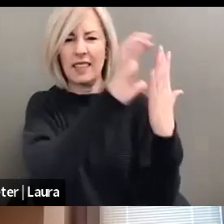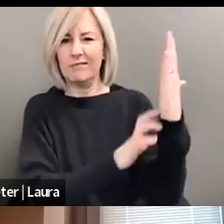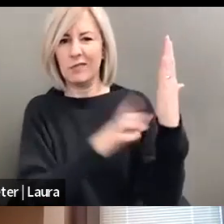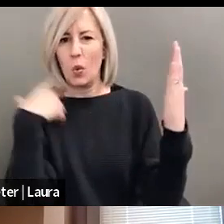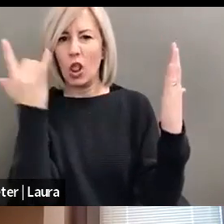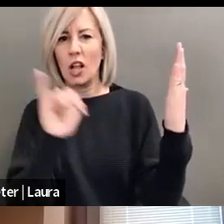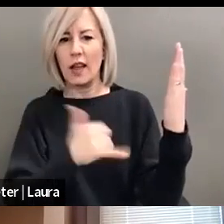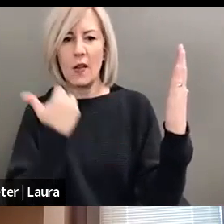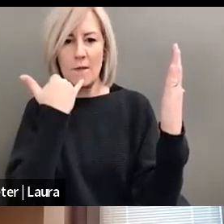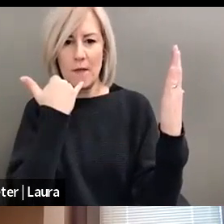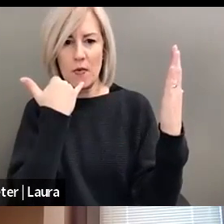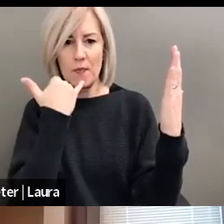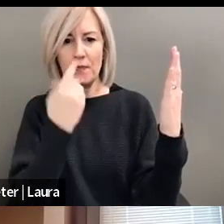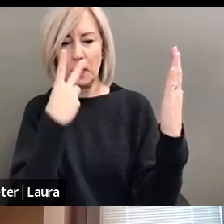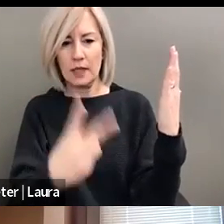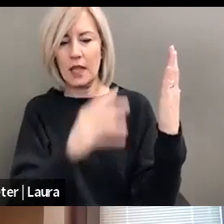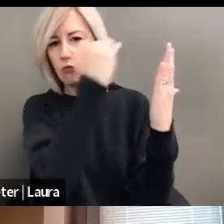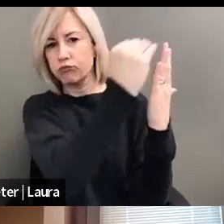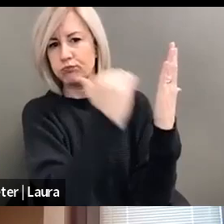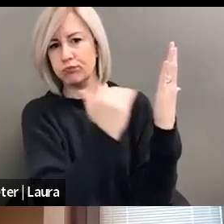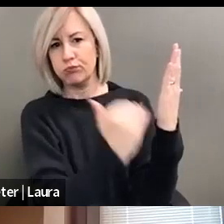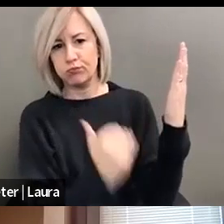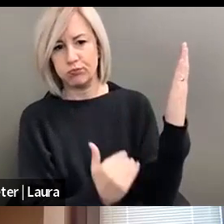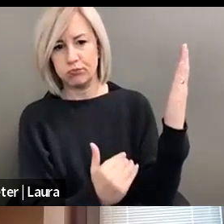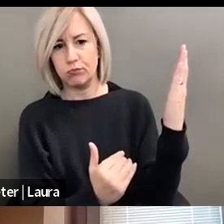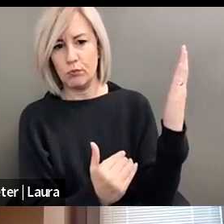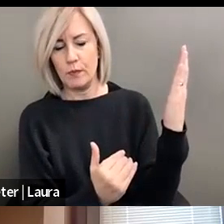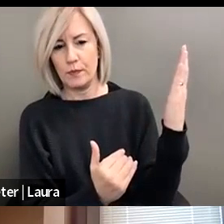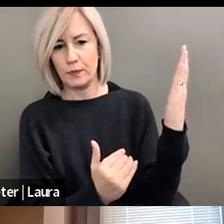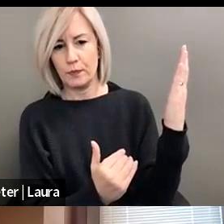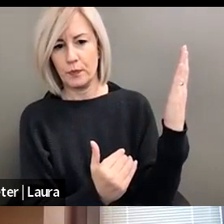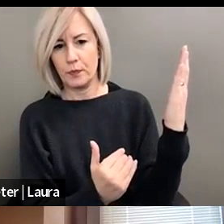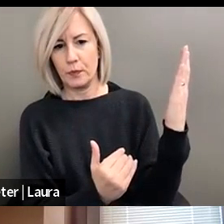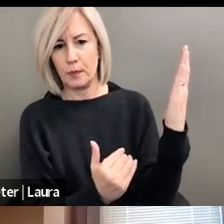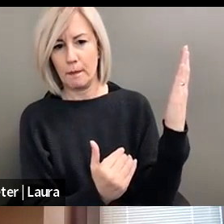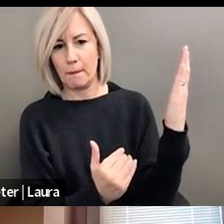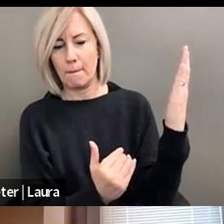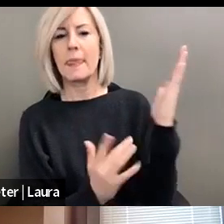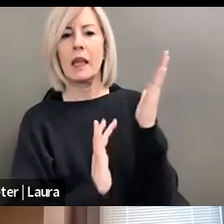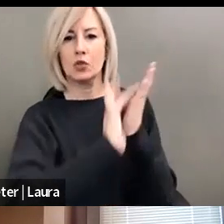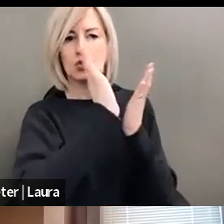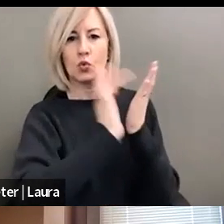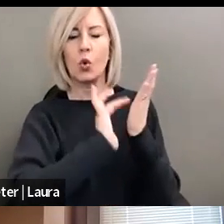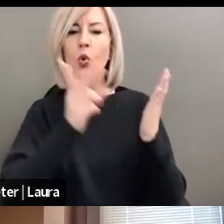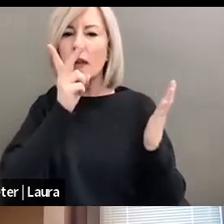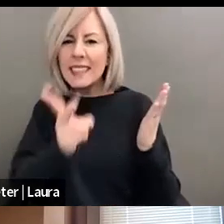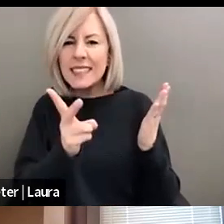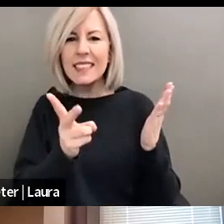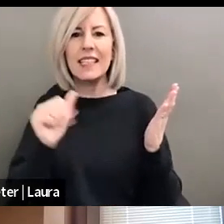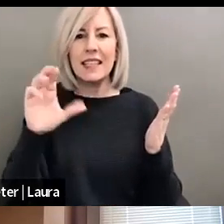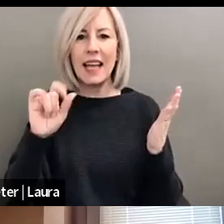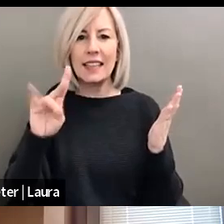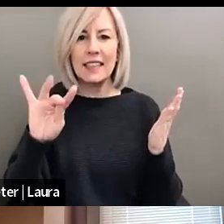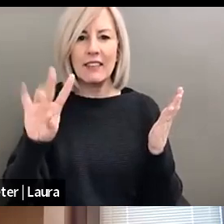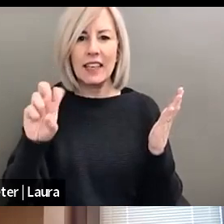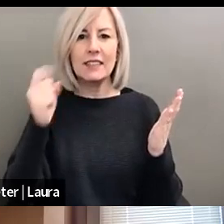your phone. And you can see that it's on your phone. And as you scroll down, you can see the activities of the day. And